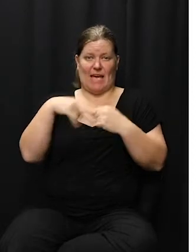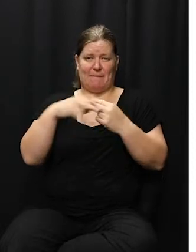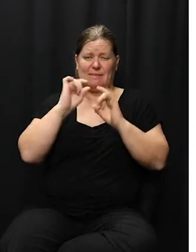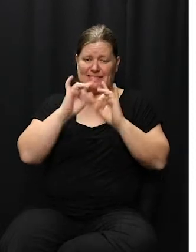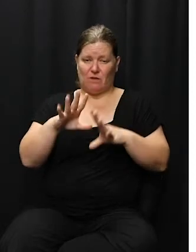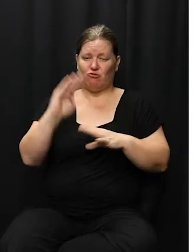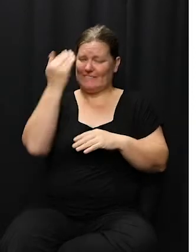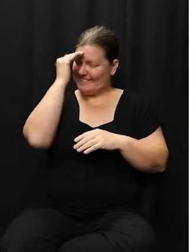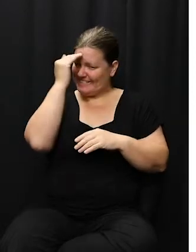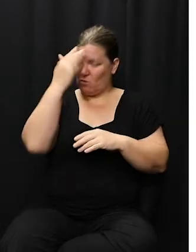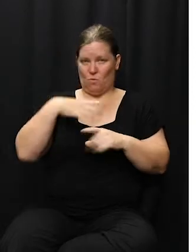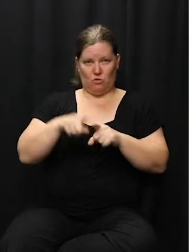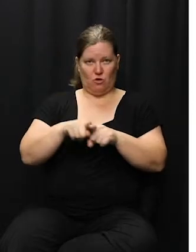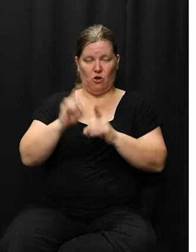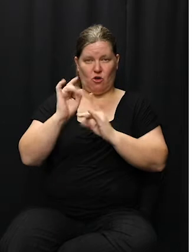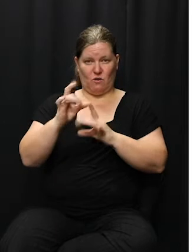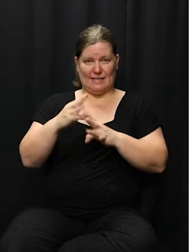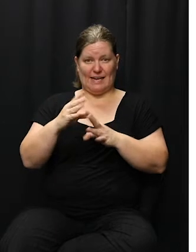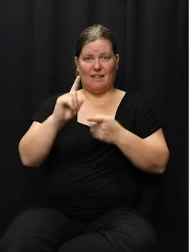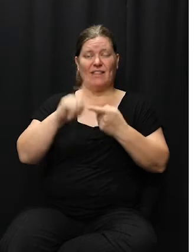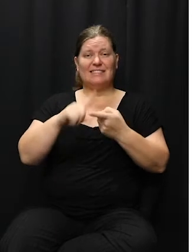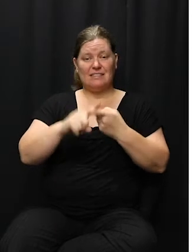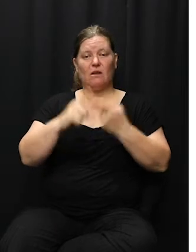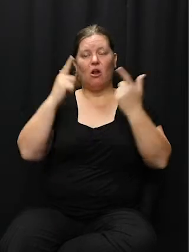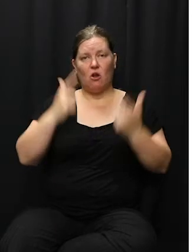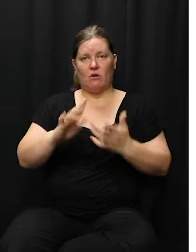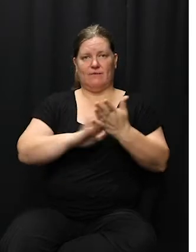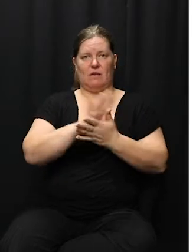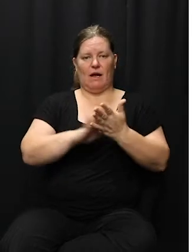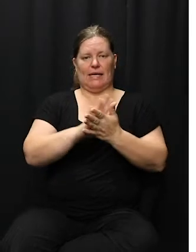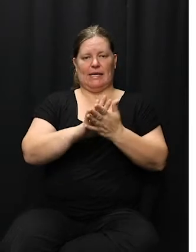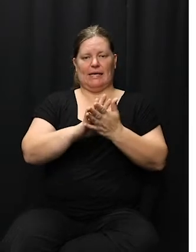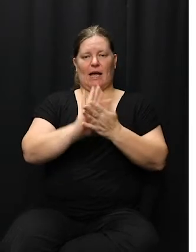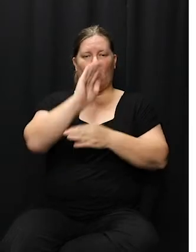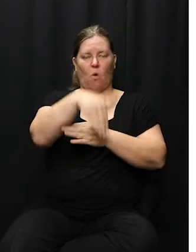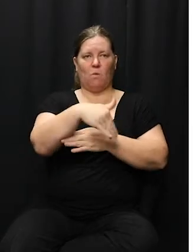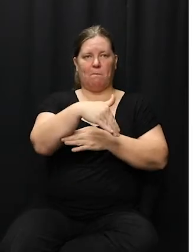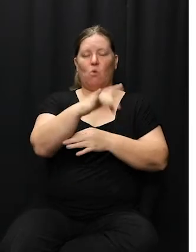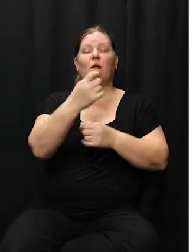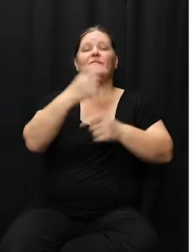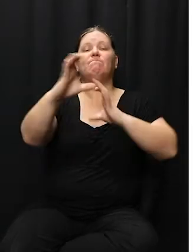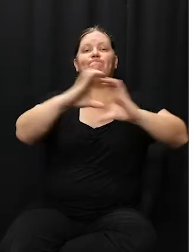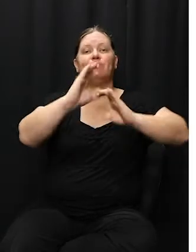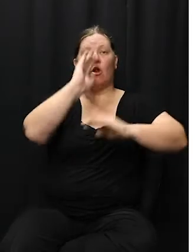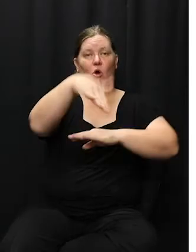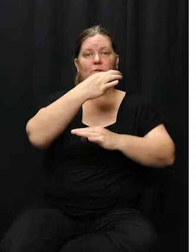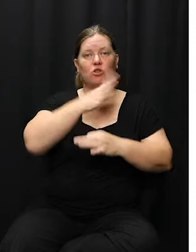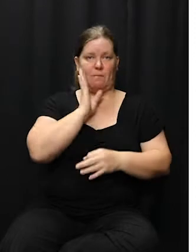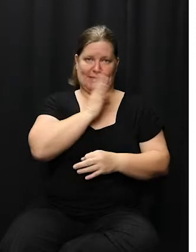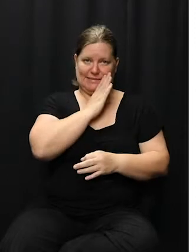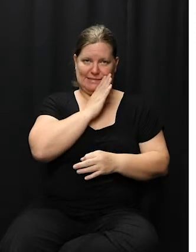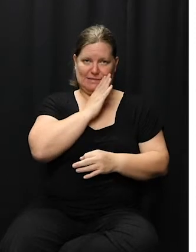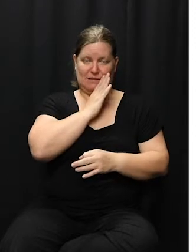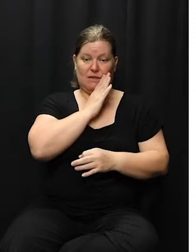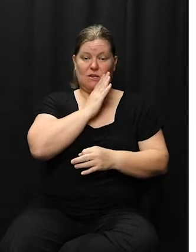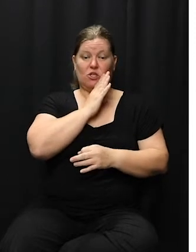So when the family, even when they really try to learn Auslan, then there's still a lot of time at home that the